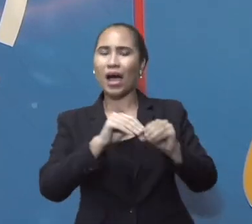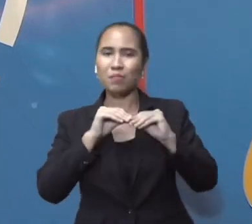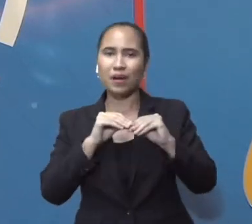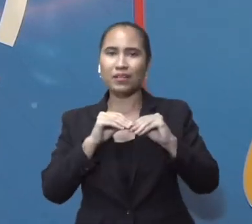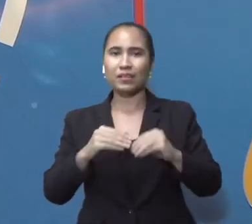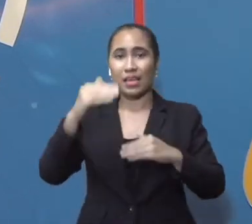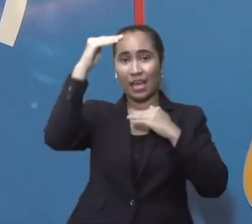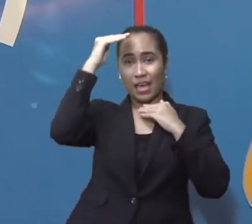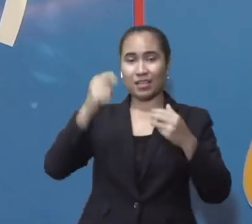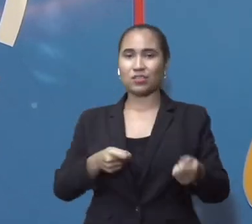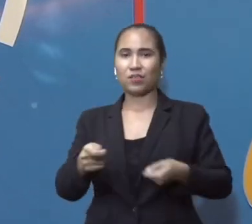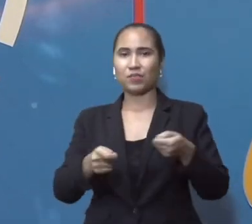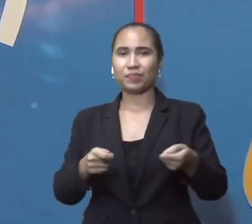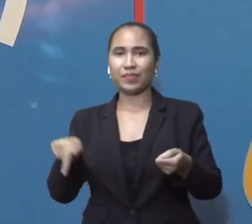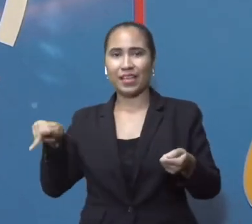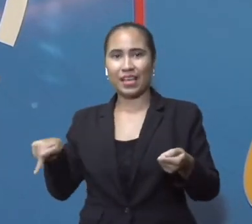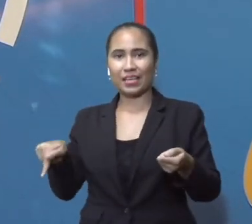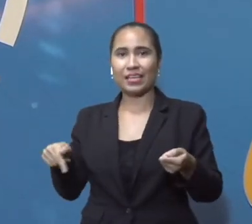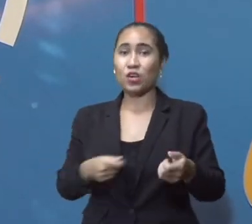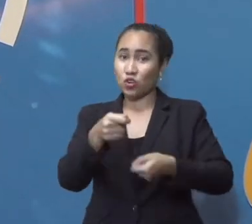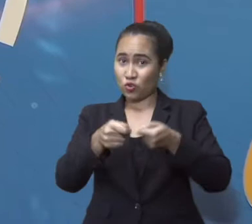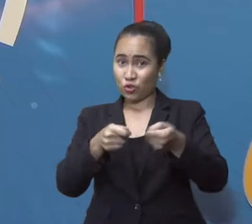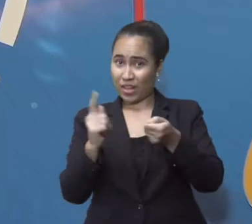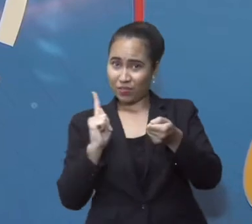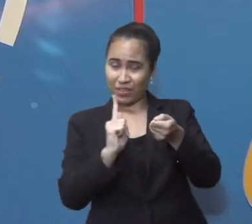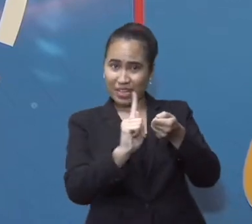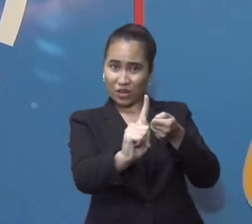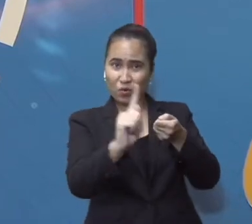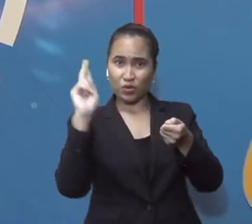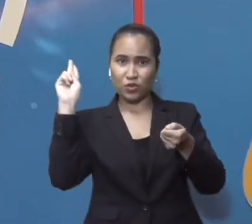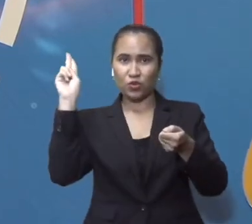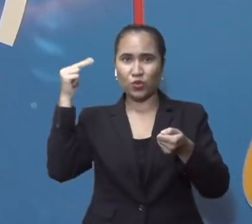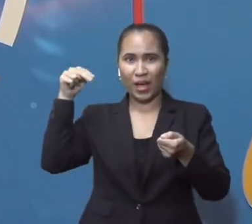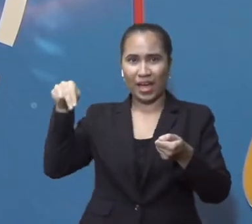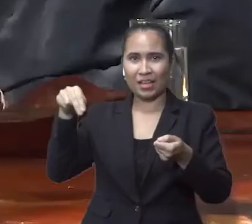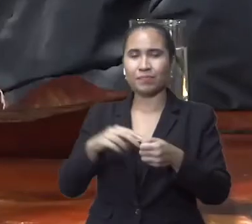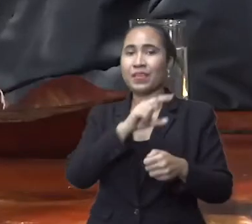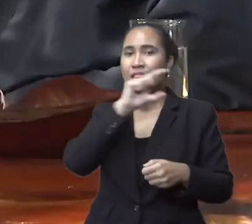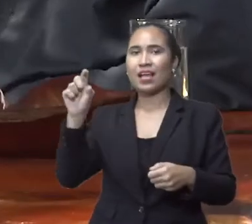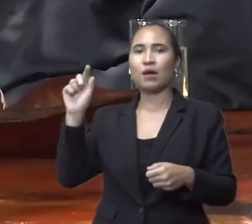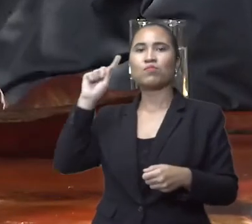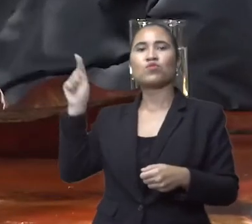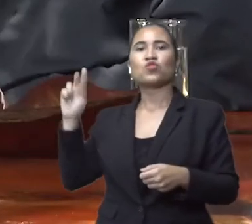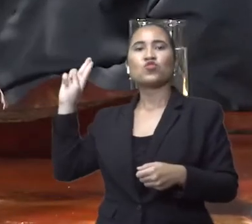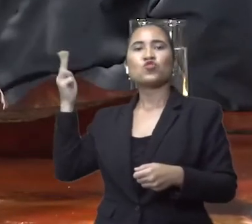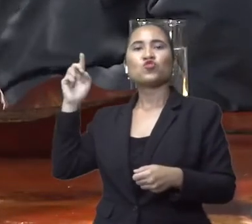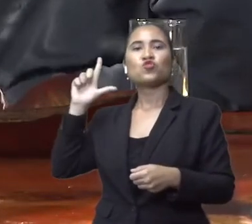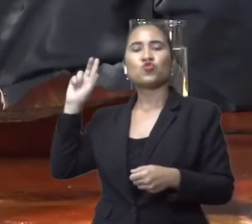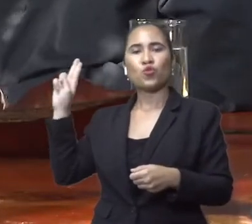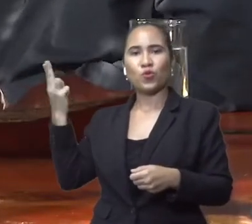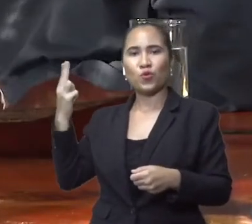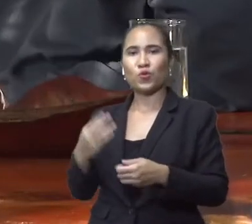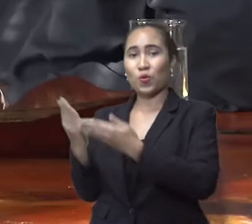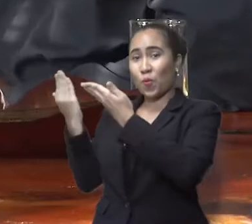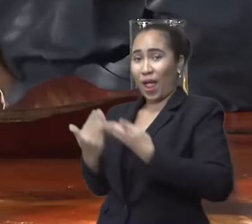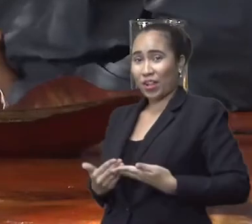Government meeting is UN Resident Coordinator for Suriname, Mr. Dennis Zulu. Welcome. Thanks for joining us here. Thank you so much. My